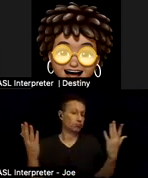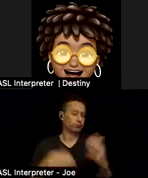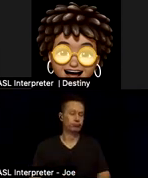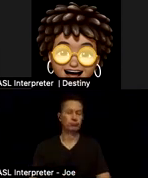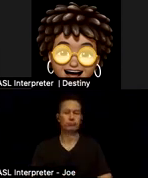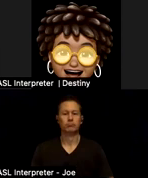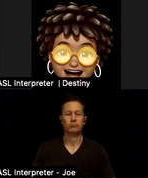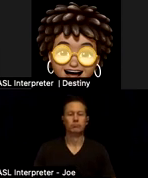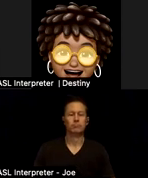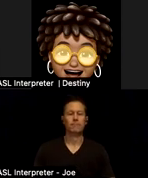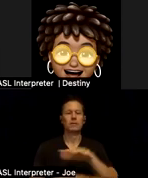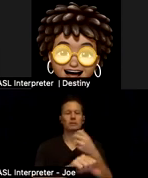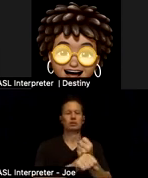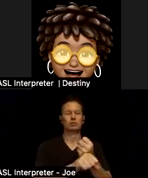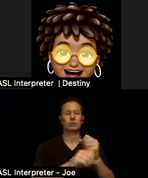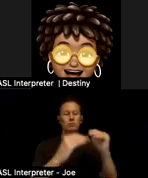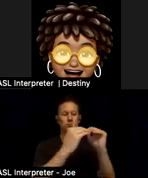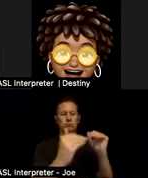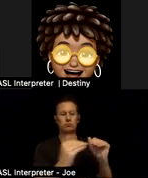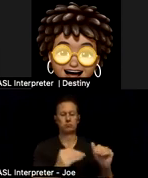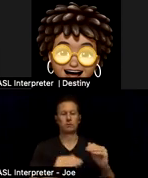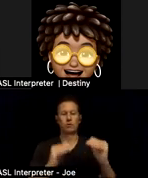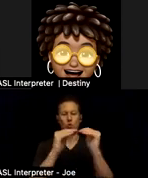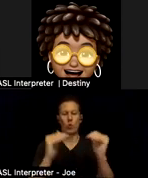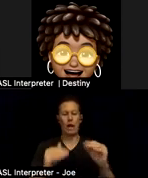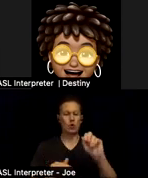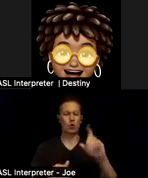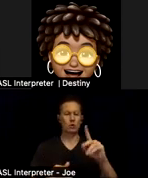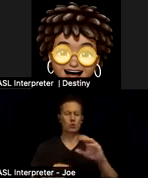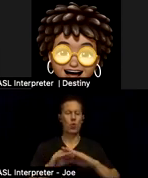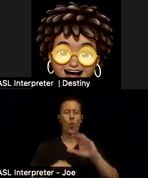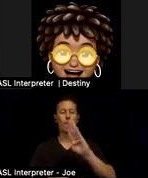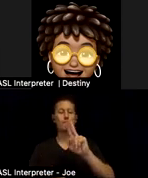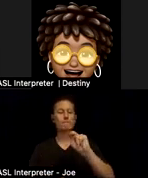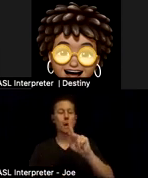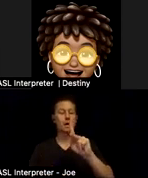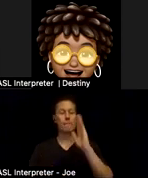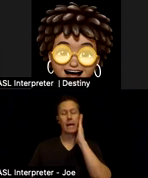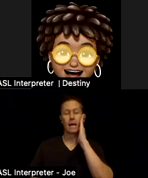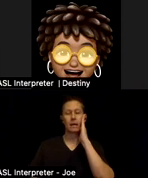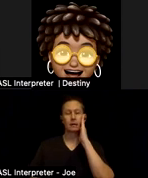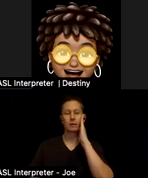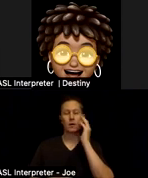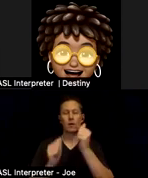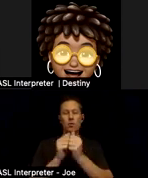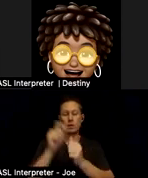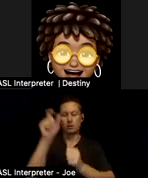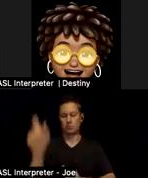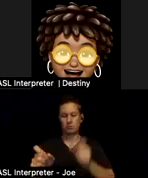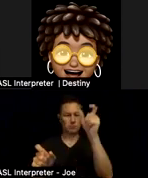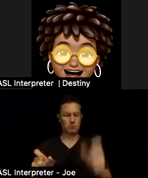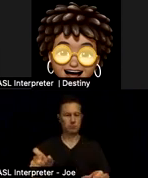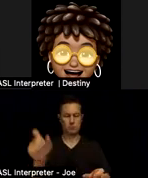Okay, securing a storage rack. For items like storage racks or bunk beds, anything that has a vertical post, like